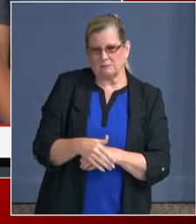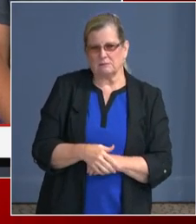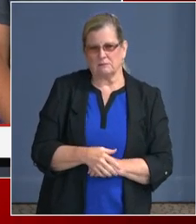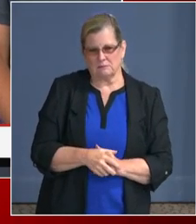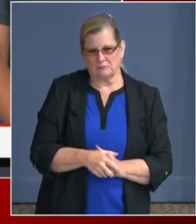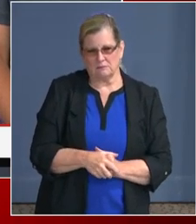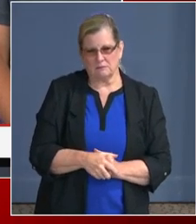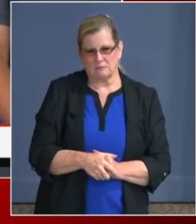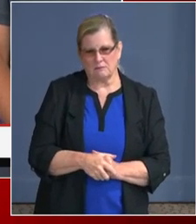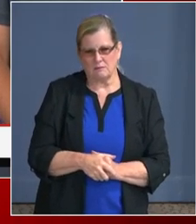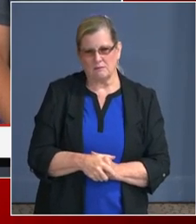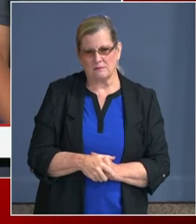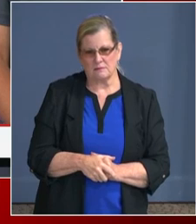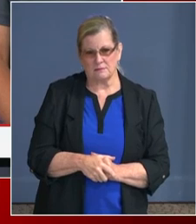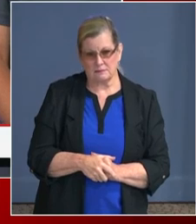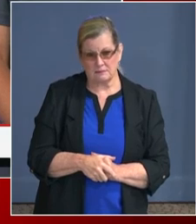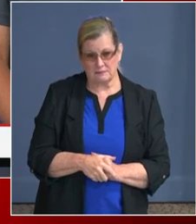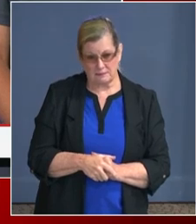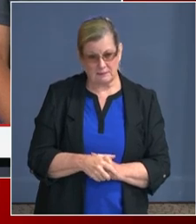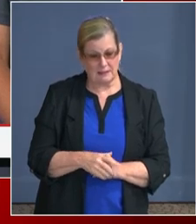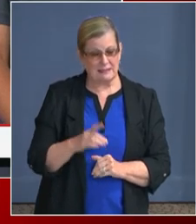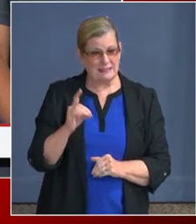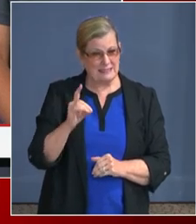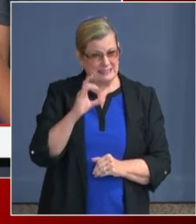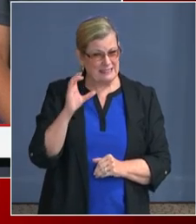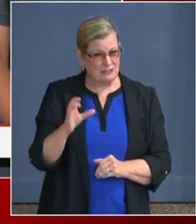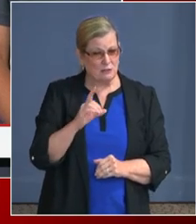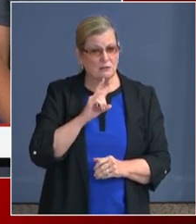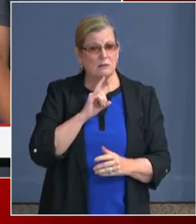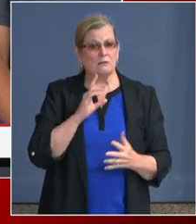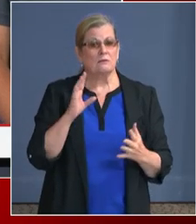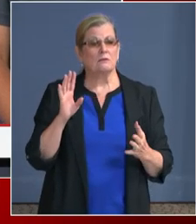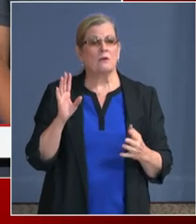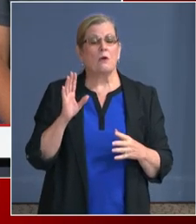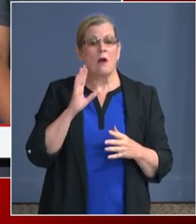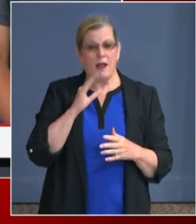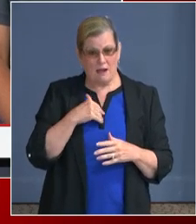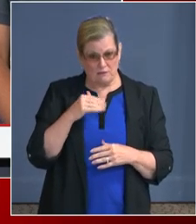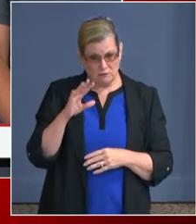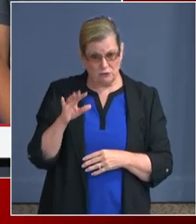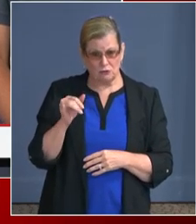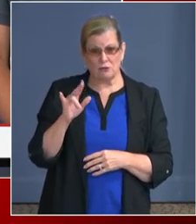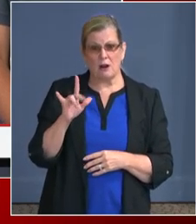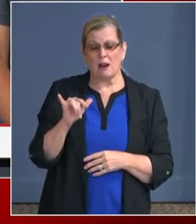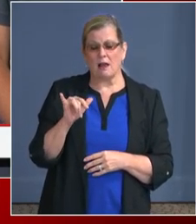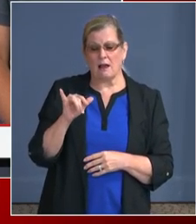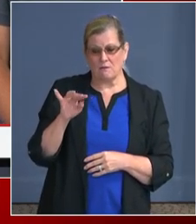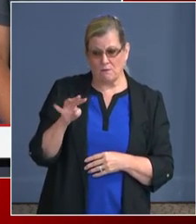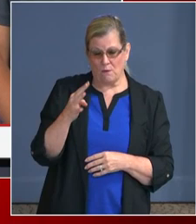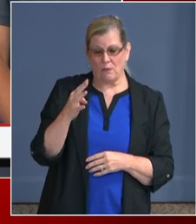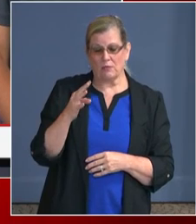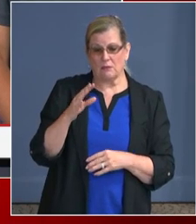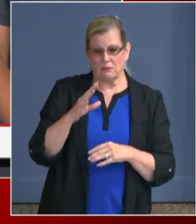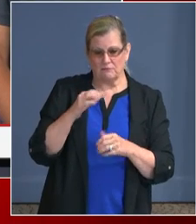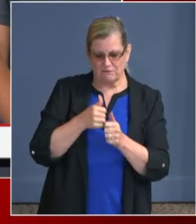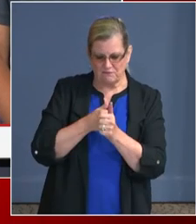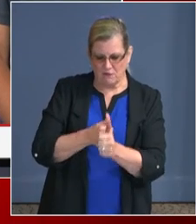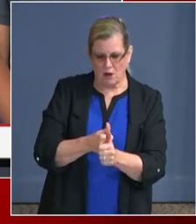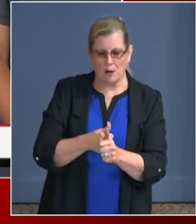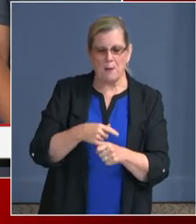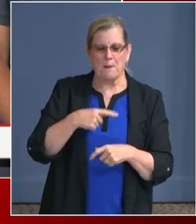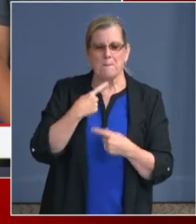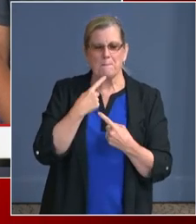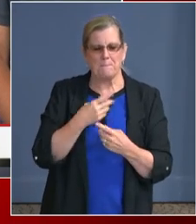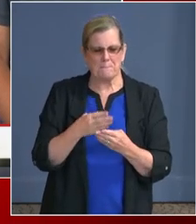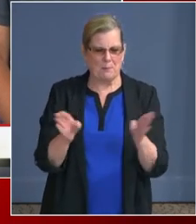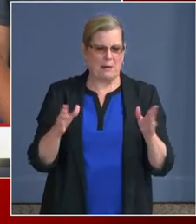district continues and will be on the 4th of July in a public health emergency.